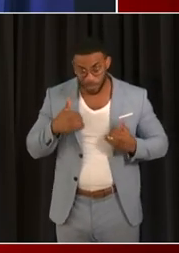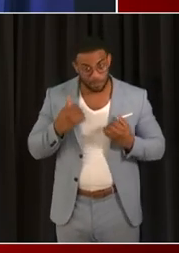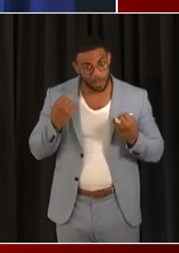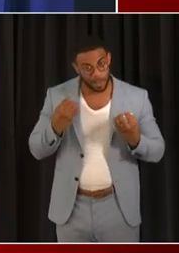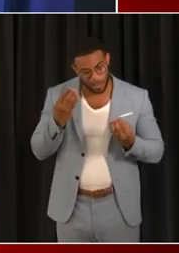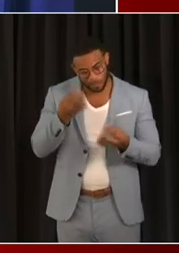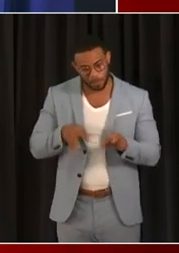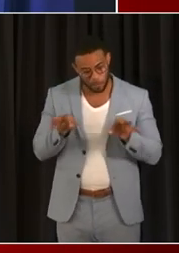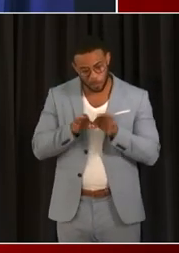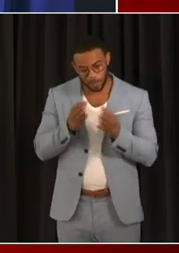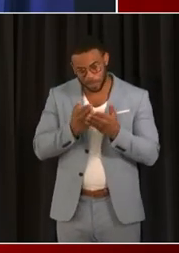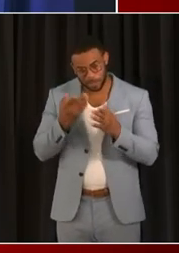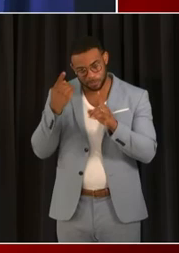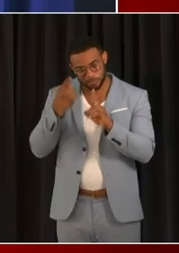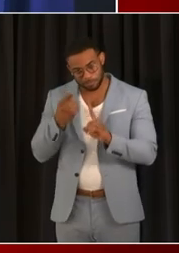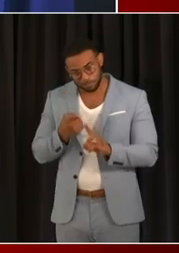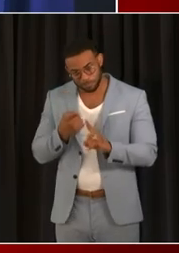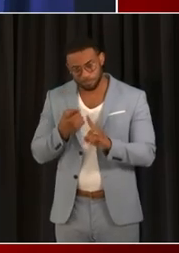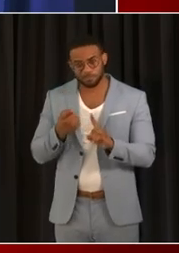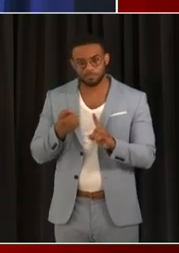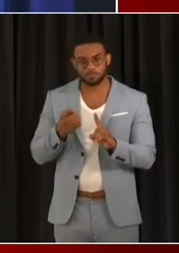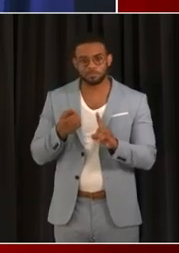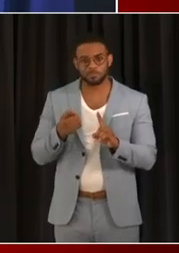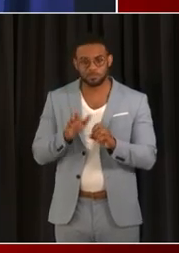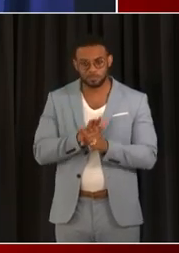because we had a lot of important items to talk about, a lot